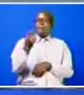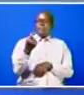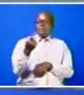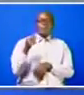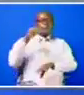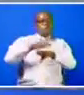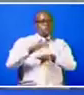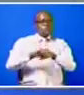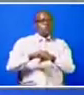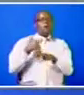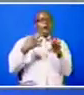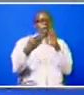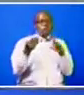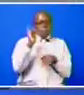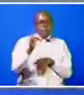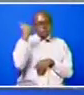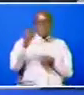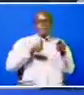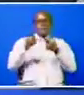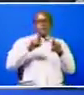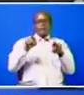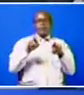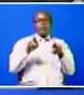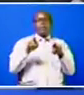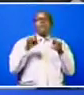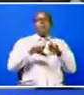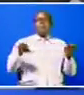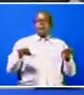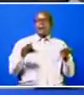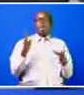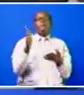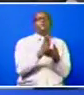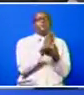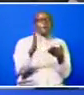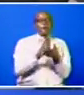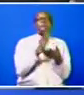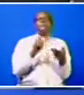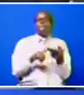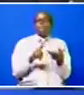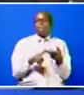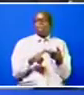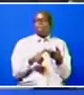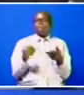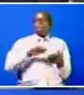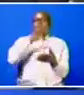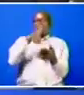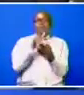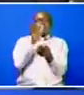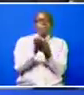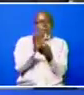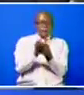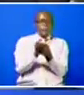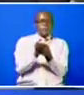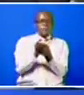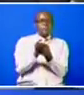interesting case. Hard to replicate because of Safaricom's market share, because the central bank